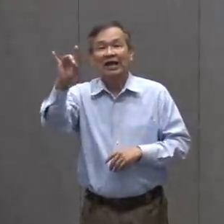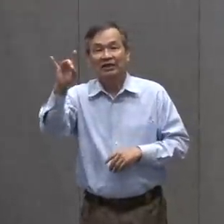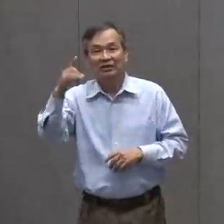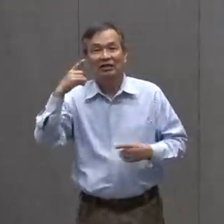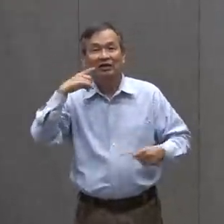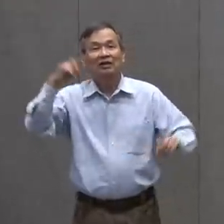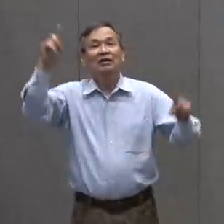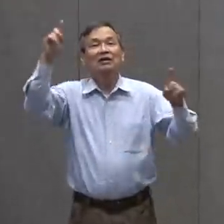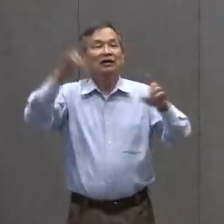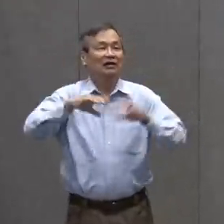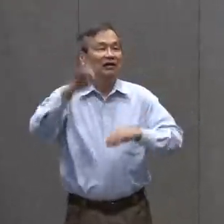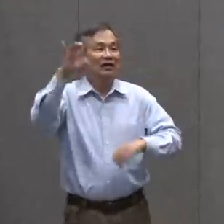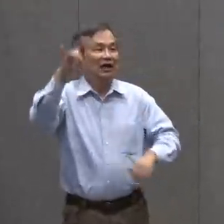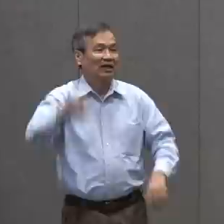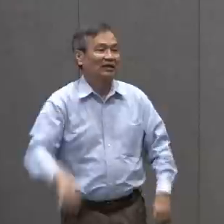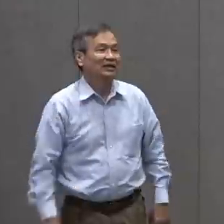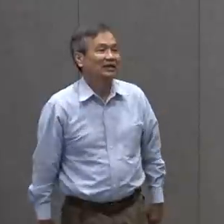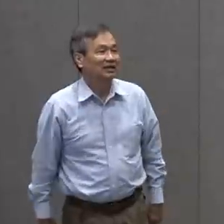work. Woo!